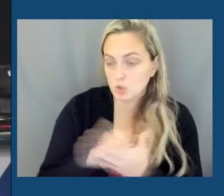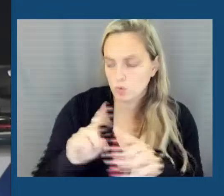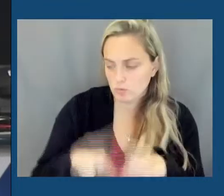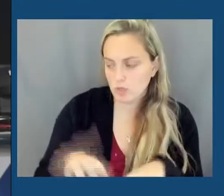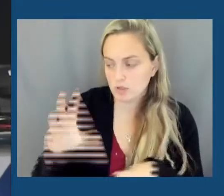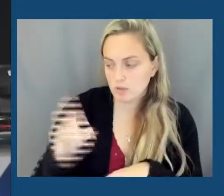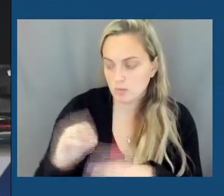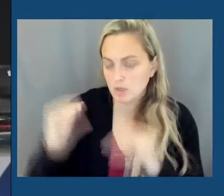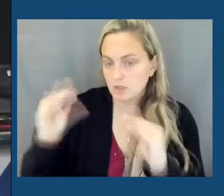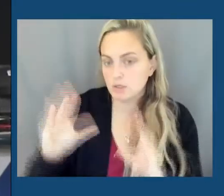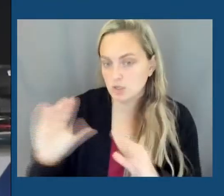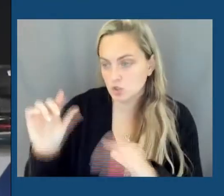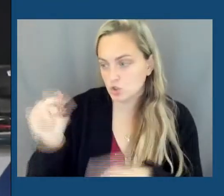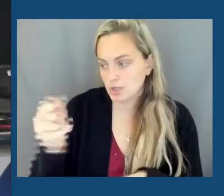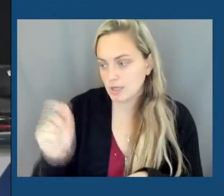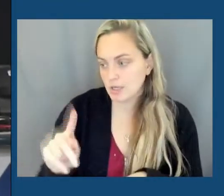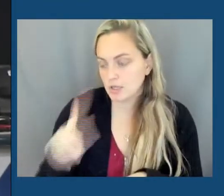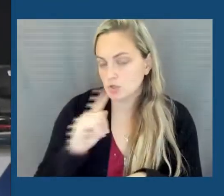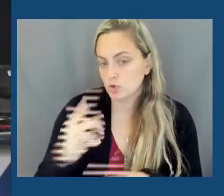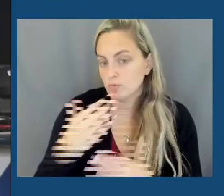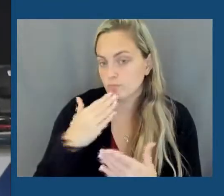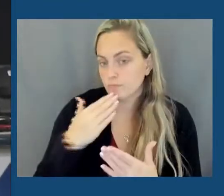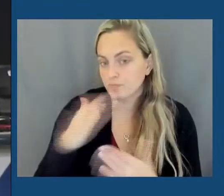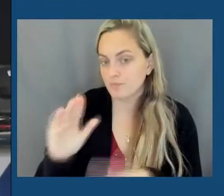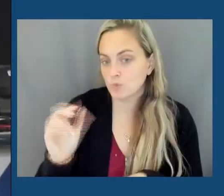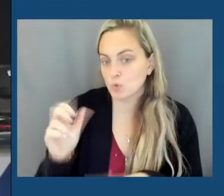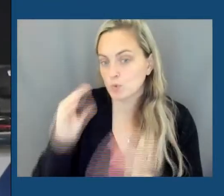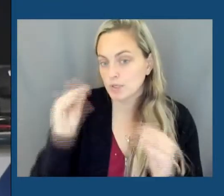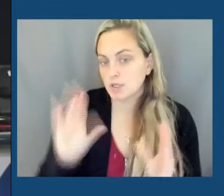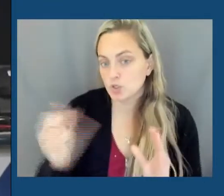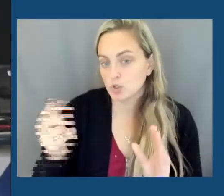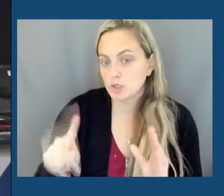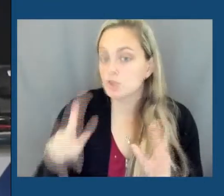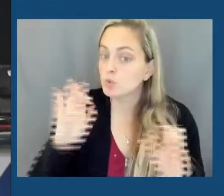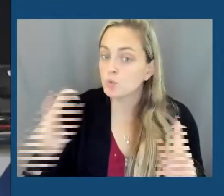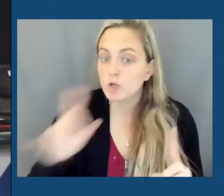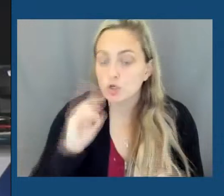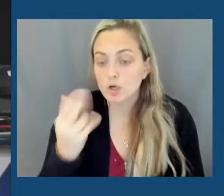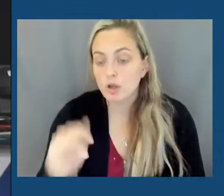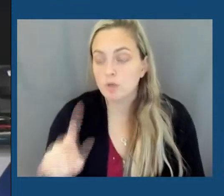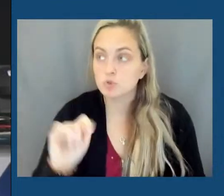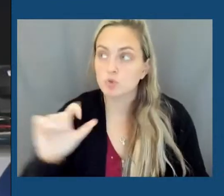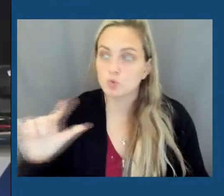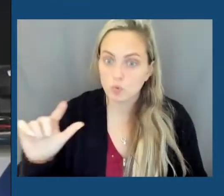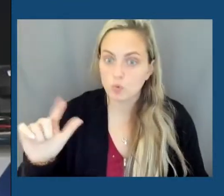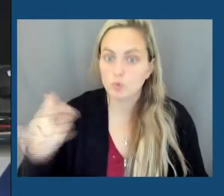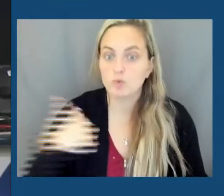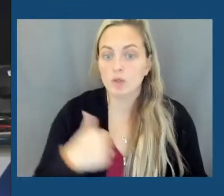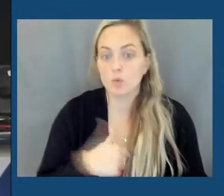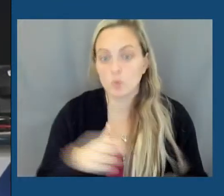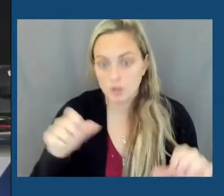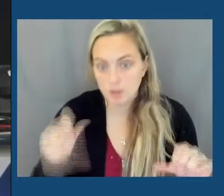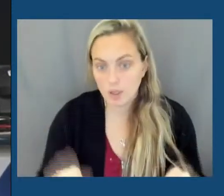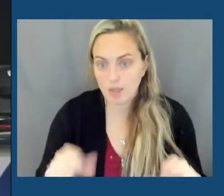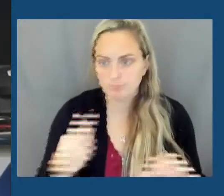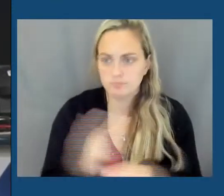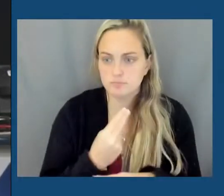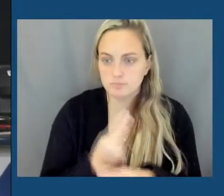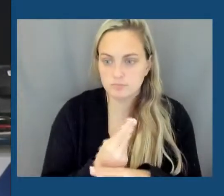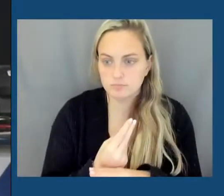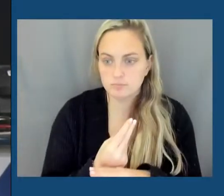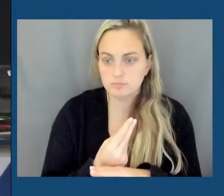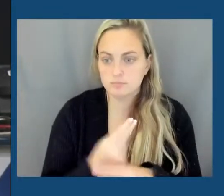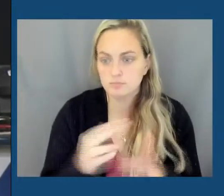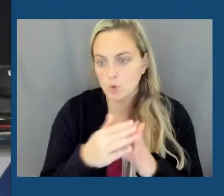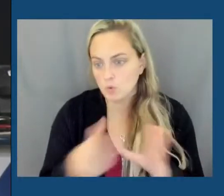Teacher Geek. So shout out to Teacher Geek. So the Educator Hub is a tool that we can leverage to broaden